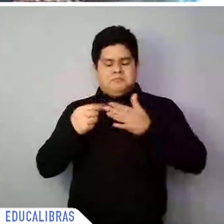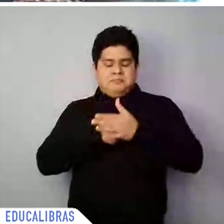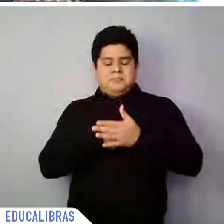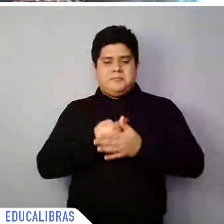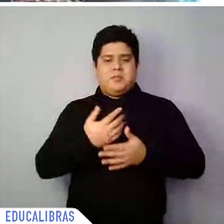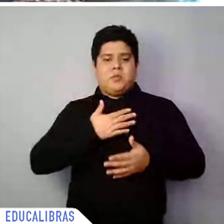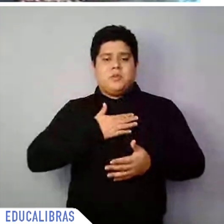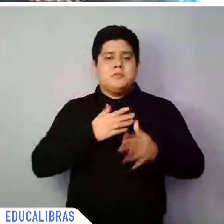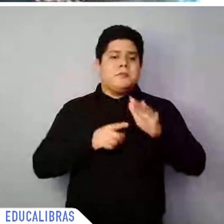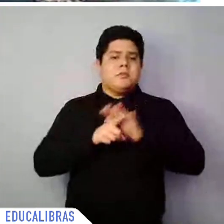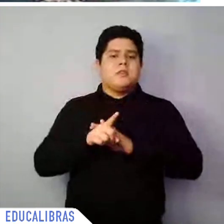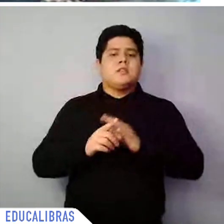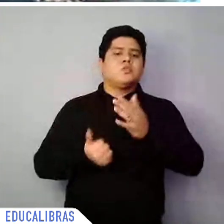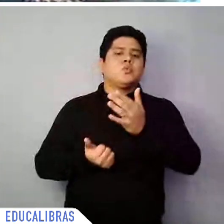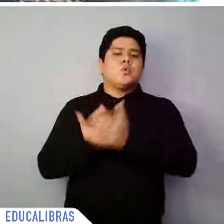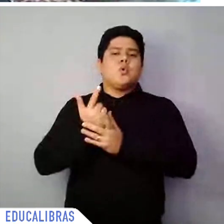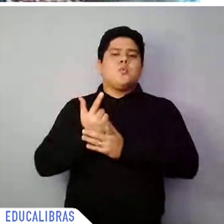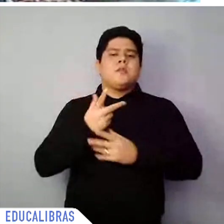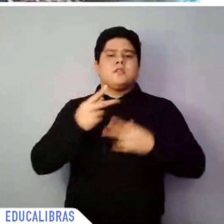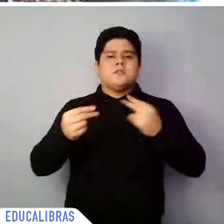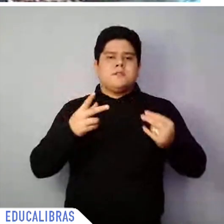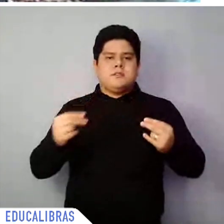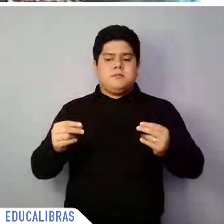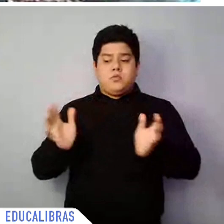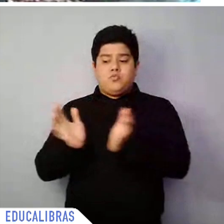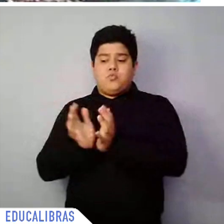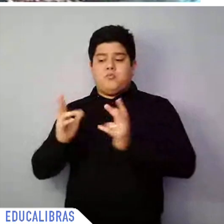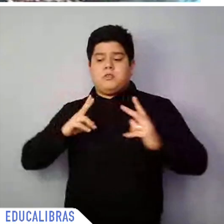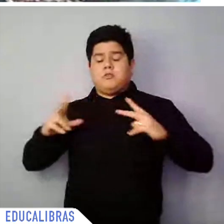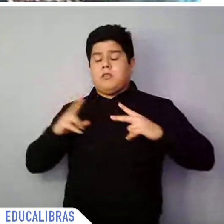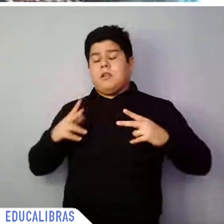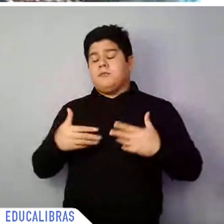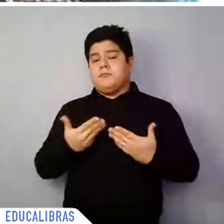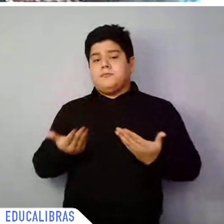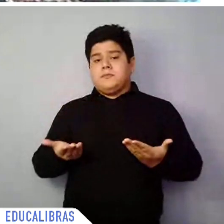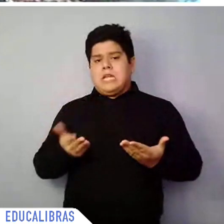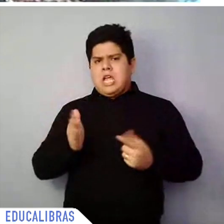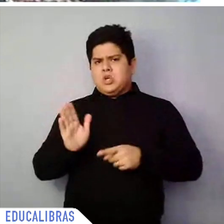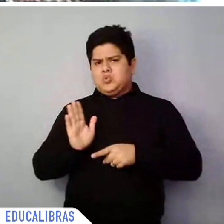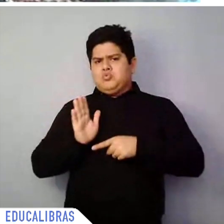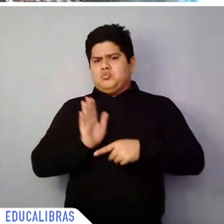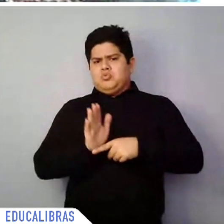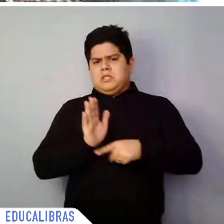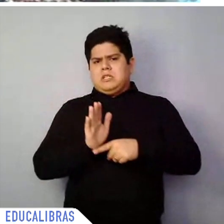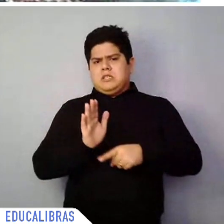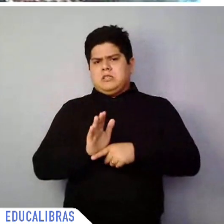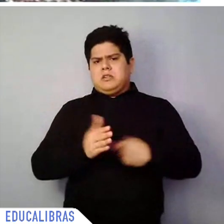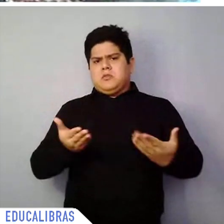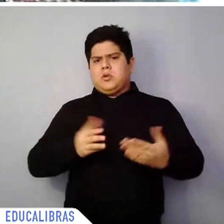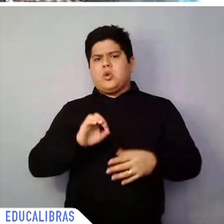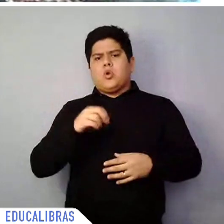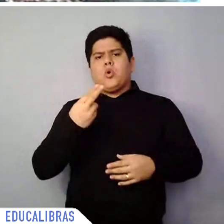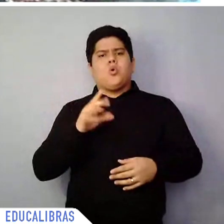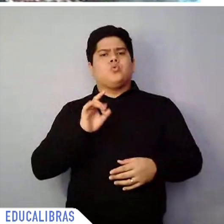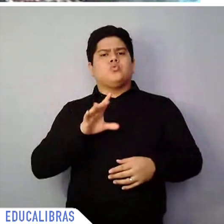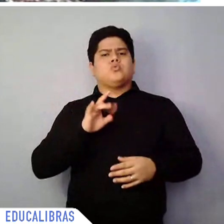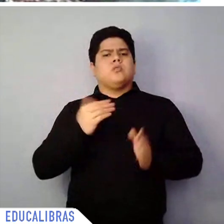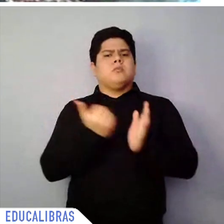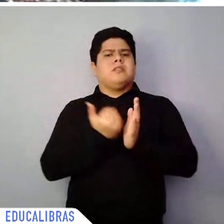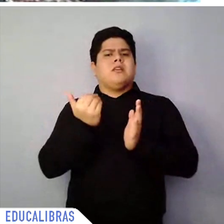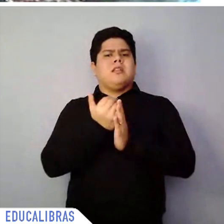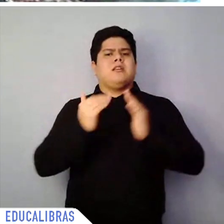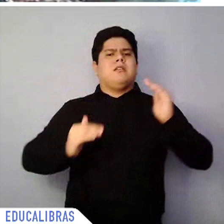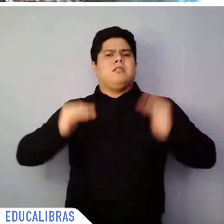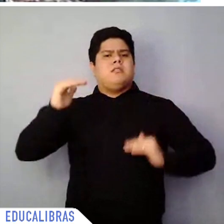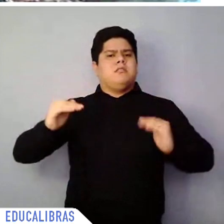person, but I would like to ask you about the purchasing of vaccines